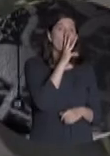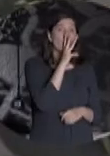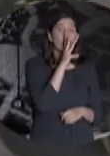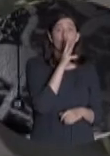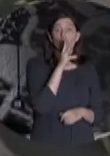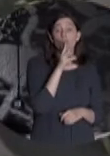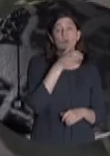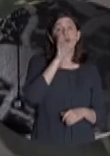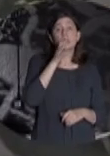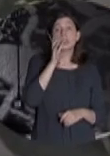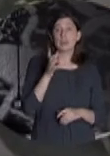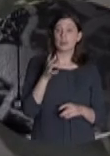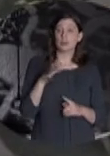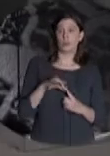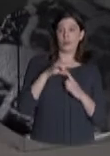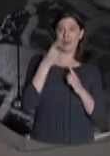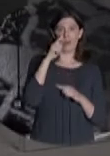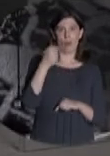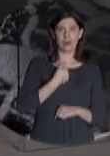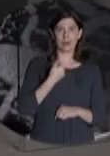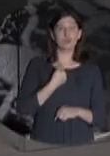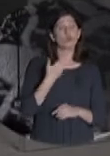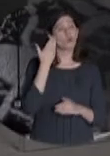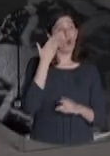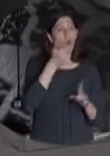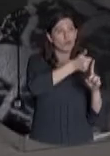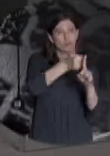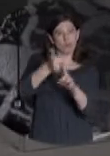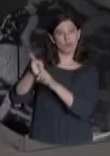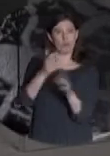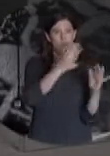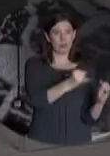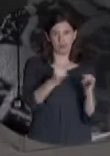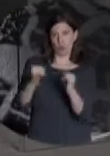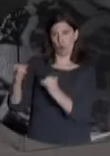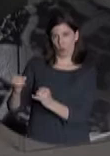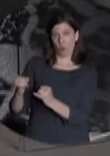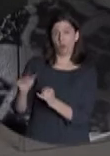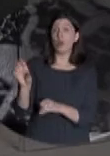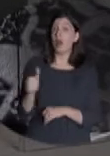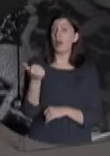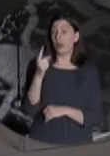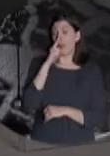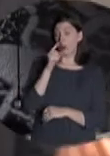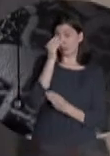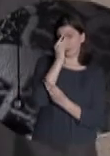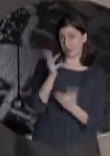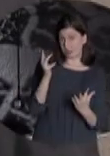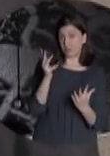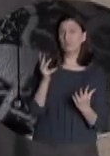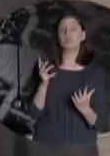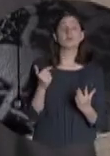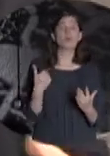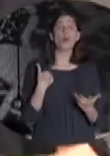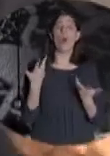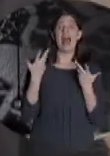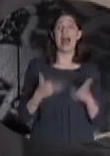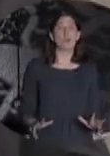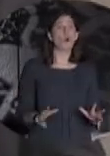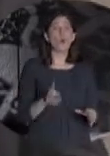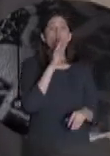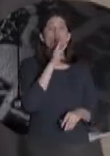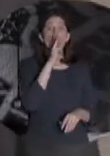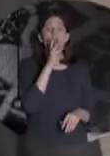of unique to ourselves. You kind of know what your body tells you. Another myth that people talk about is, well, I don't really need to be drinking too much water because I'm still